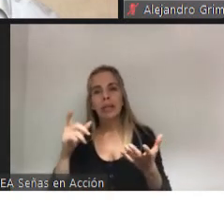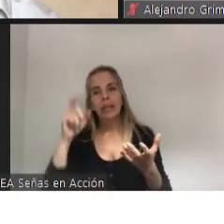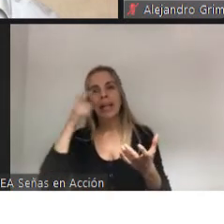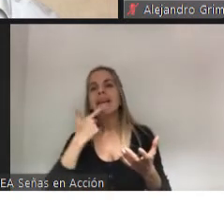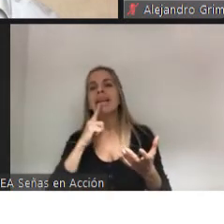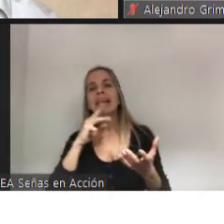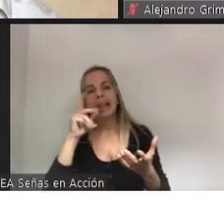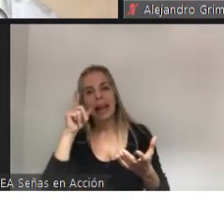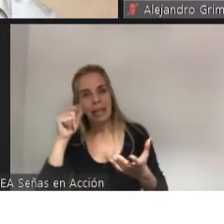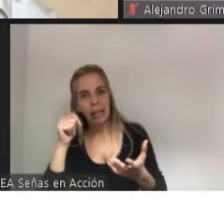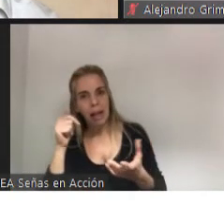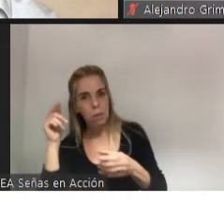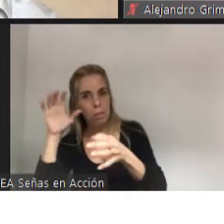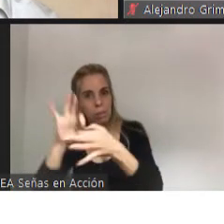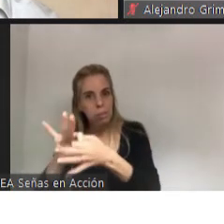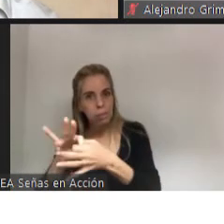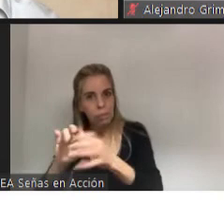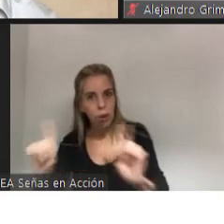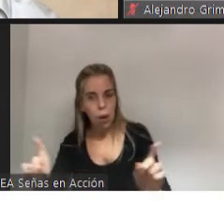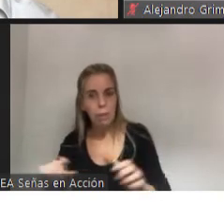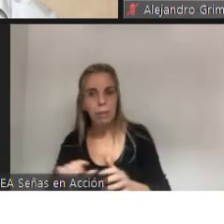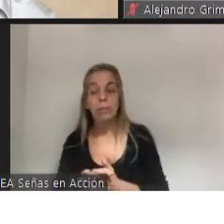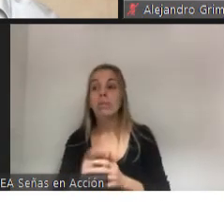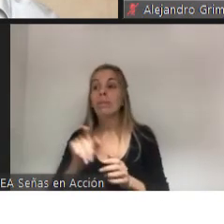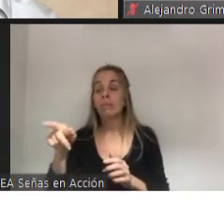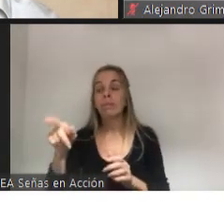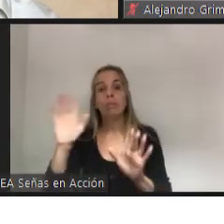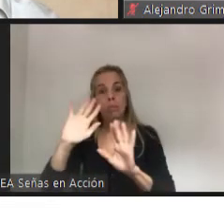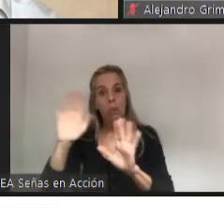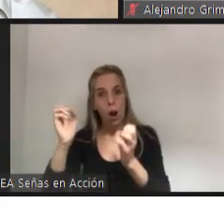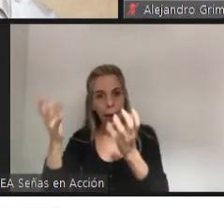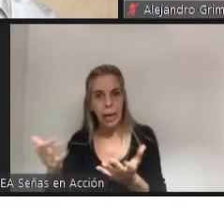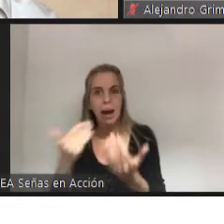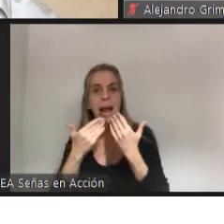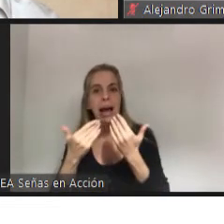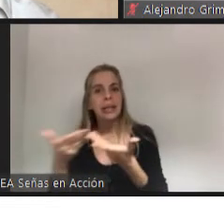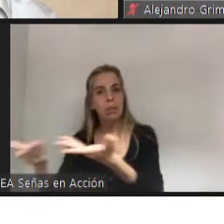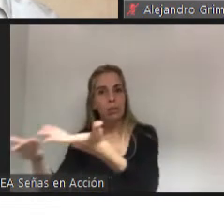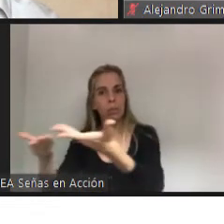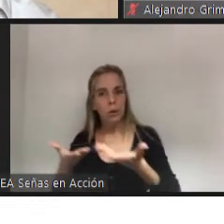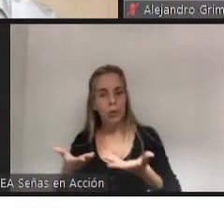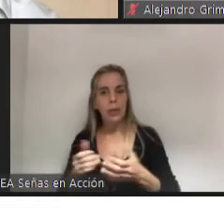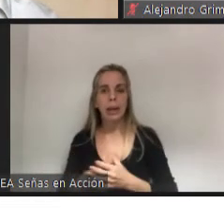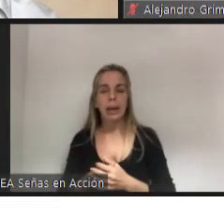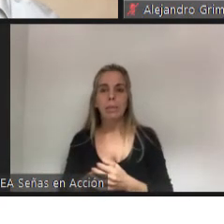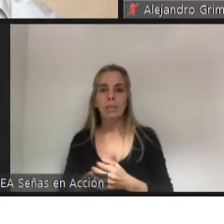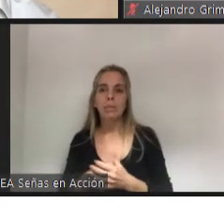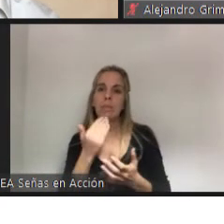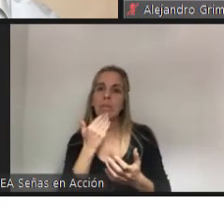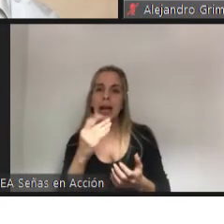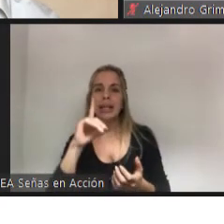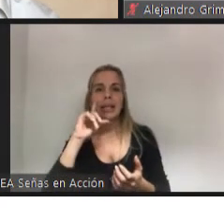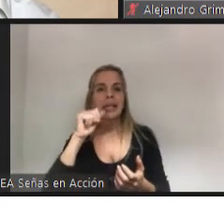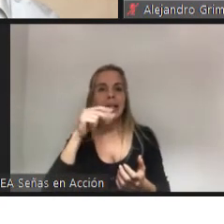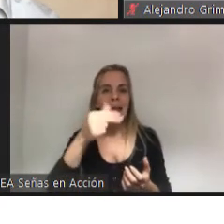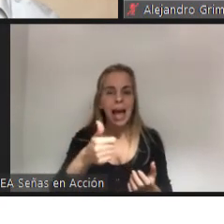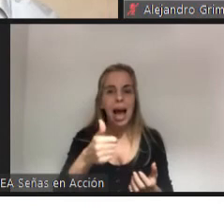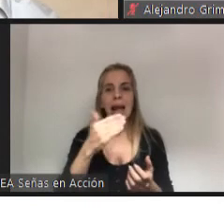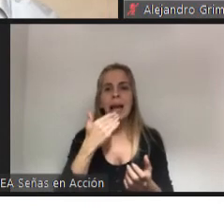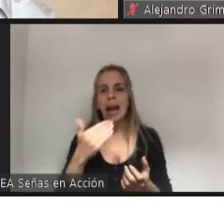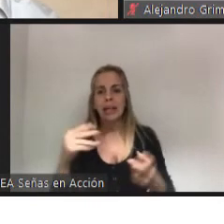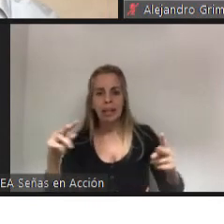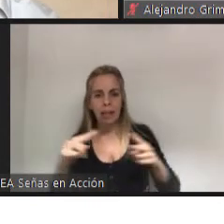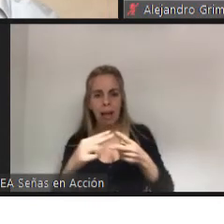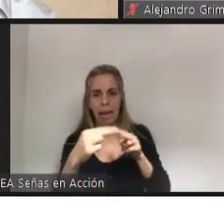Estrella de Diego is kind of set sailing in the middle of the road. Thank you for your invitation, Diana, and I'd like to thank the